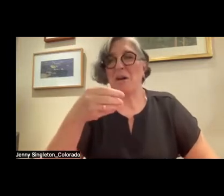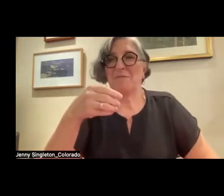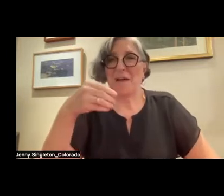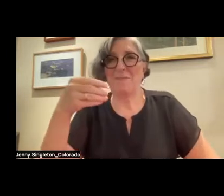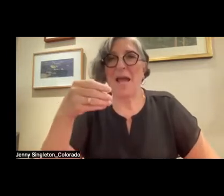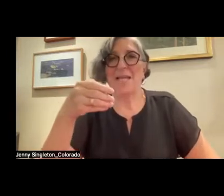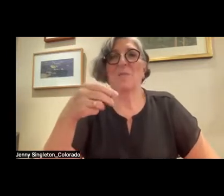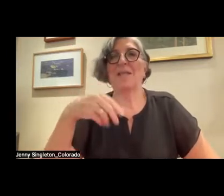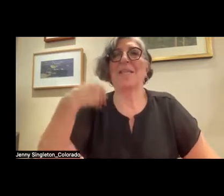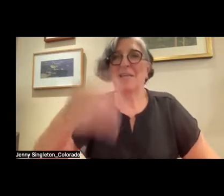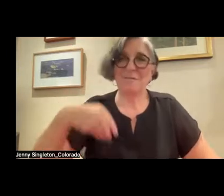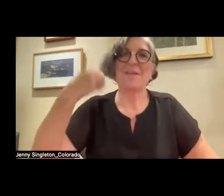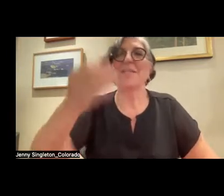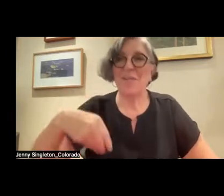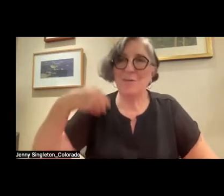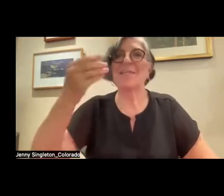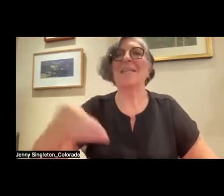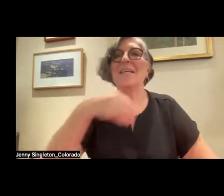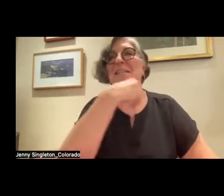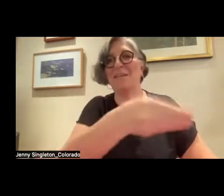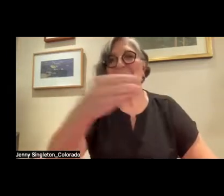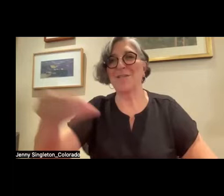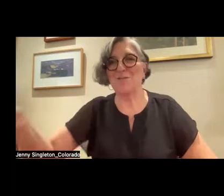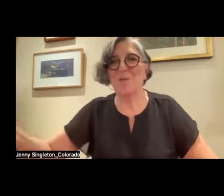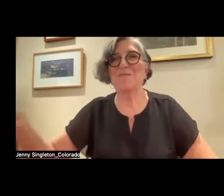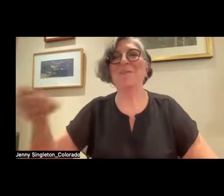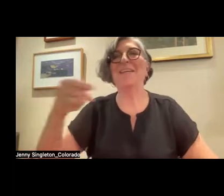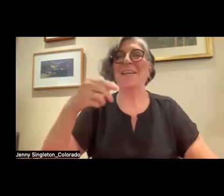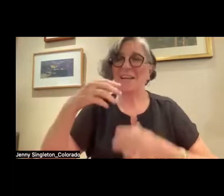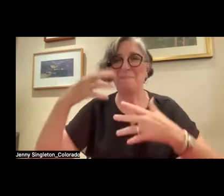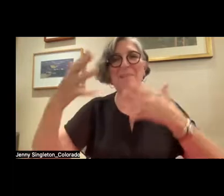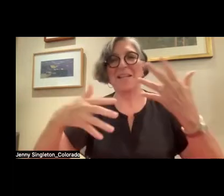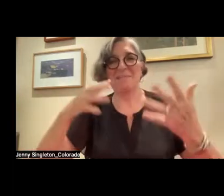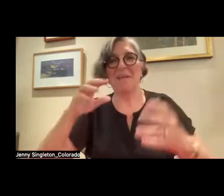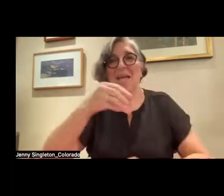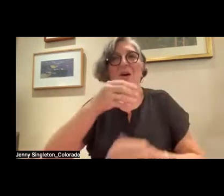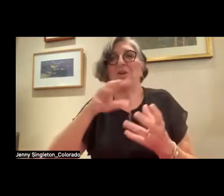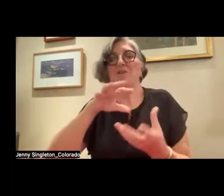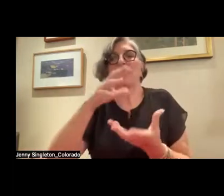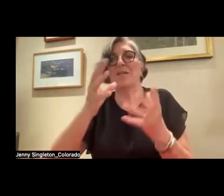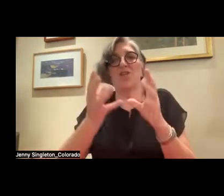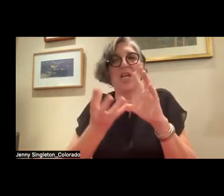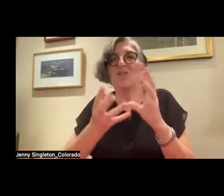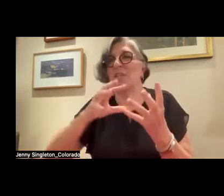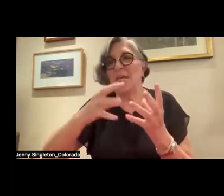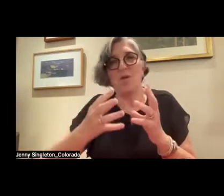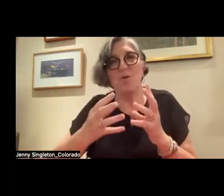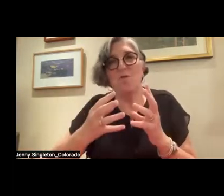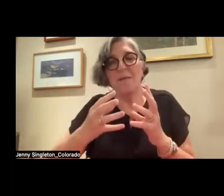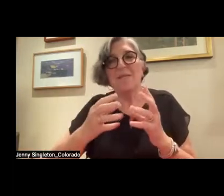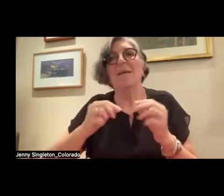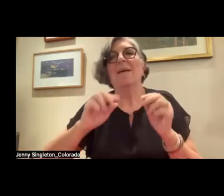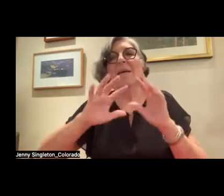be modified for aspect, to give continuously, to give distributively. But again, all you're doing is changing the